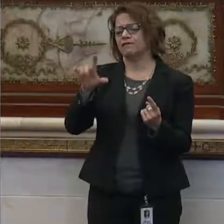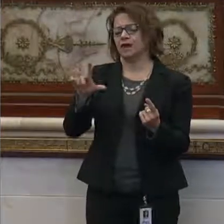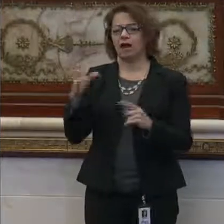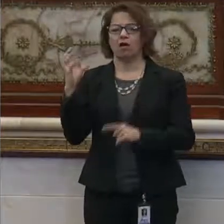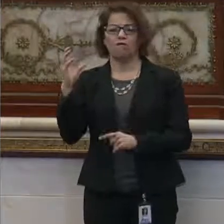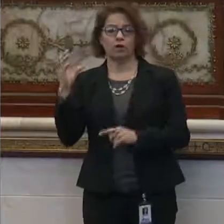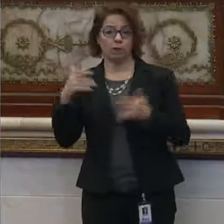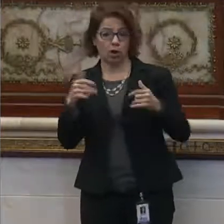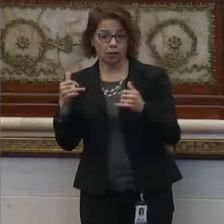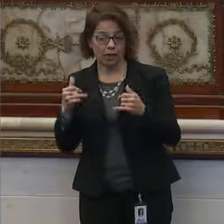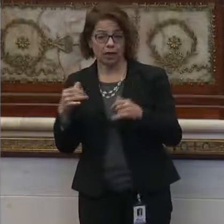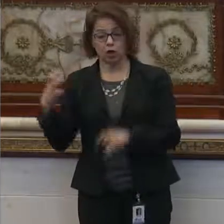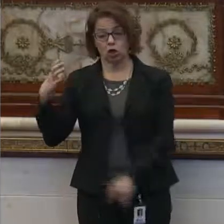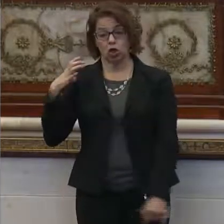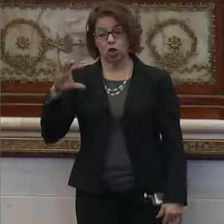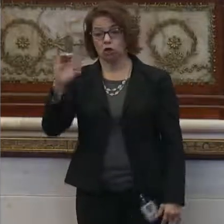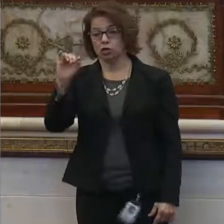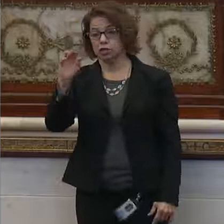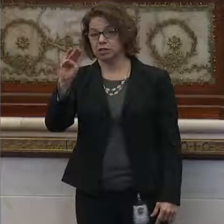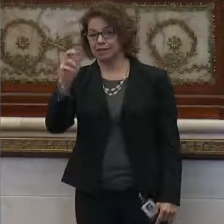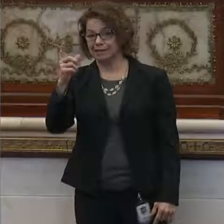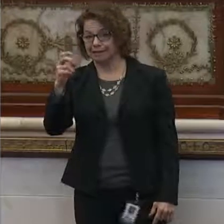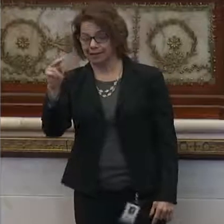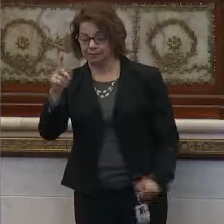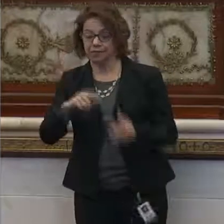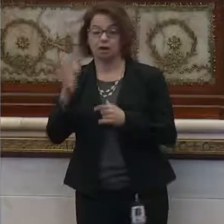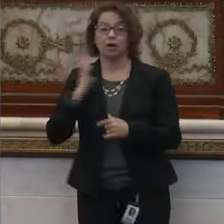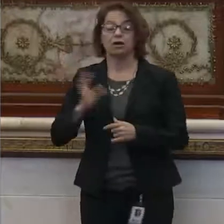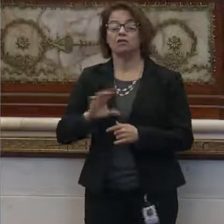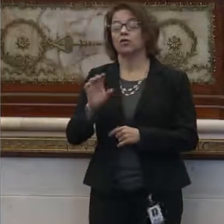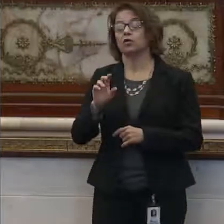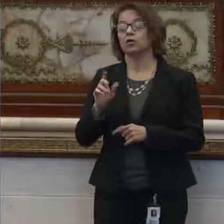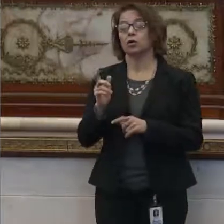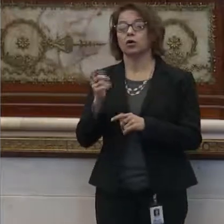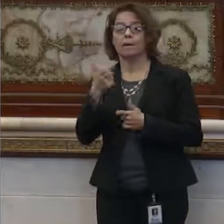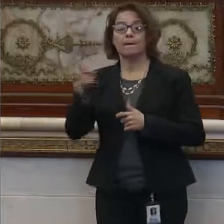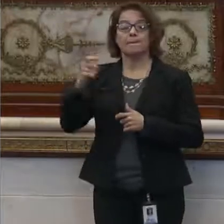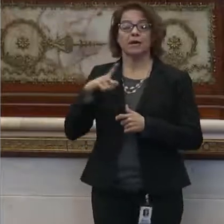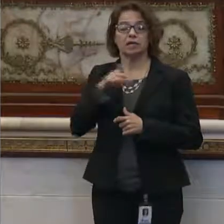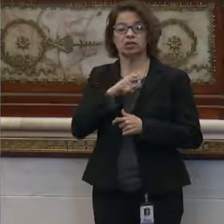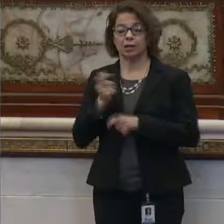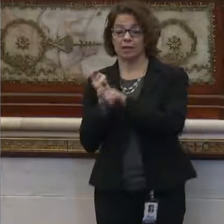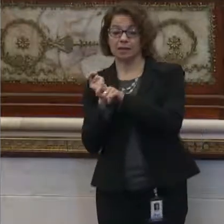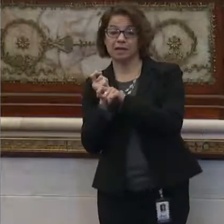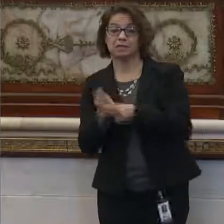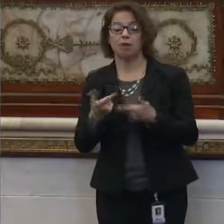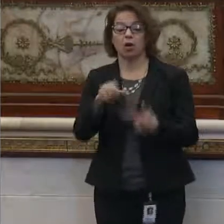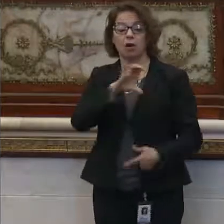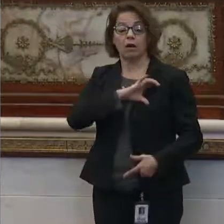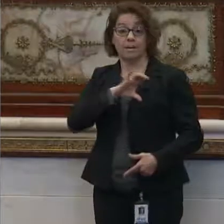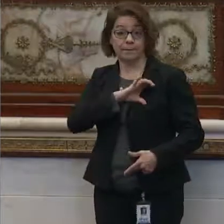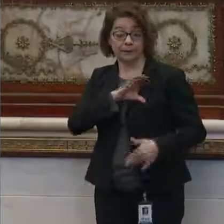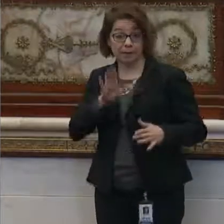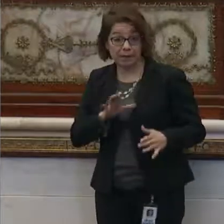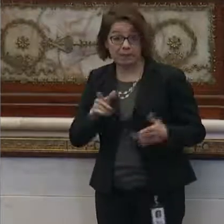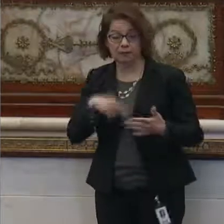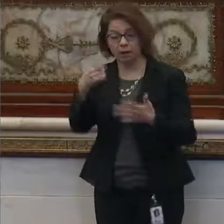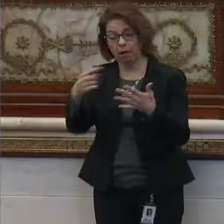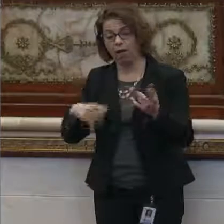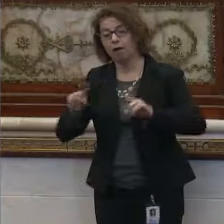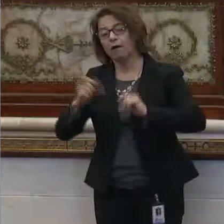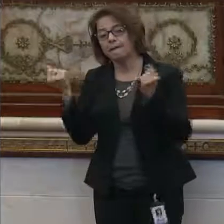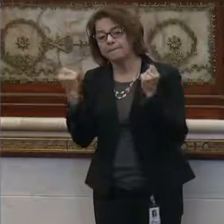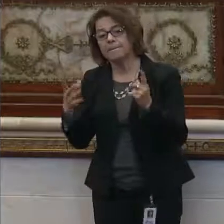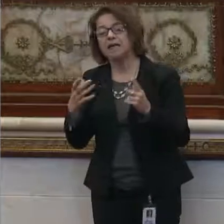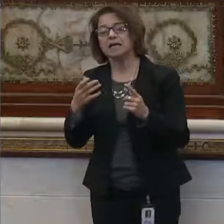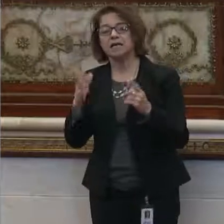He coaches in Camden for us. We have a former Major League Baseball player. We have a Philadelphia police officer. We've got multiple Philadelphia school teachers.